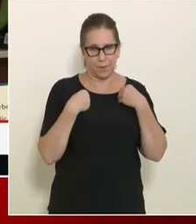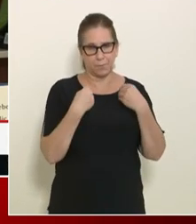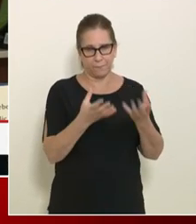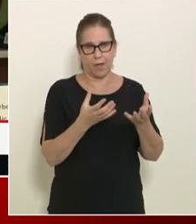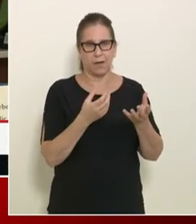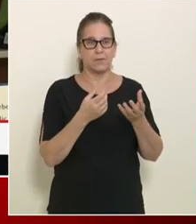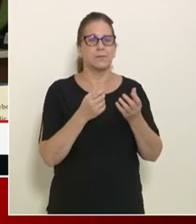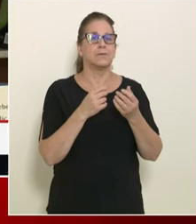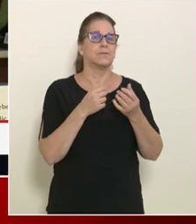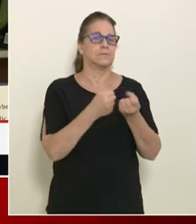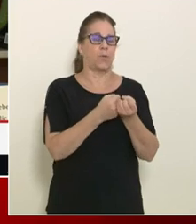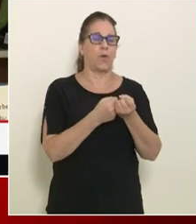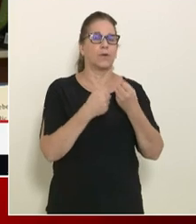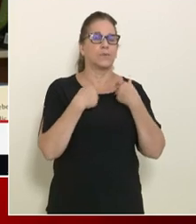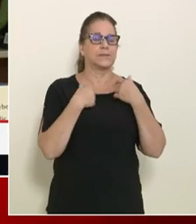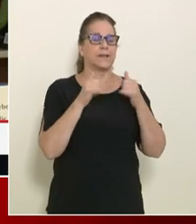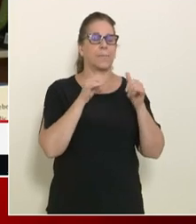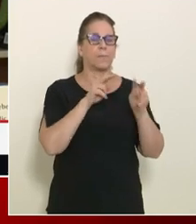daily basis.